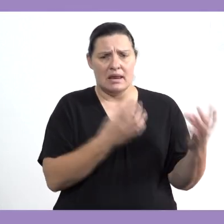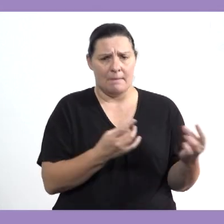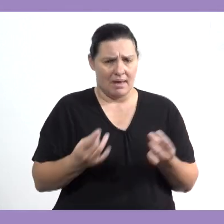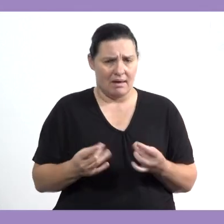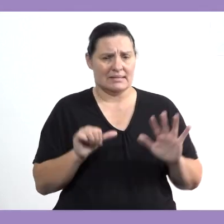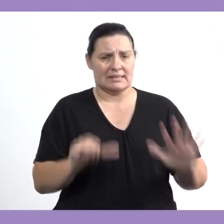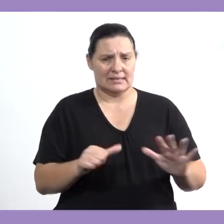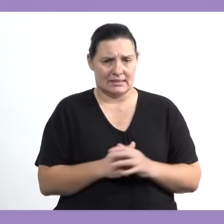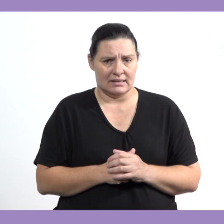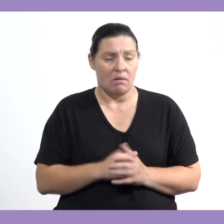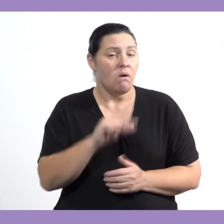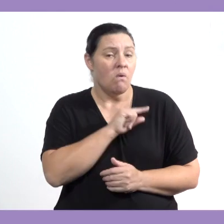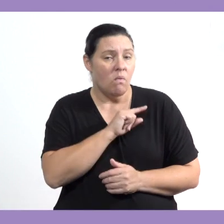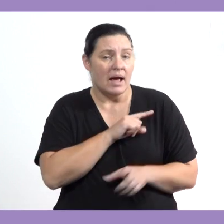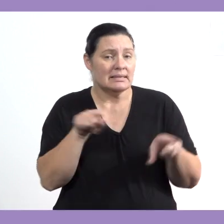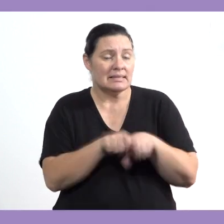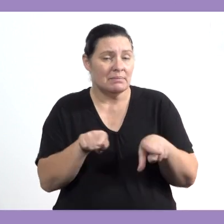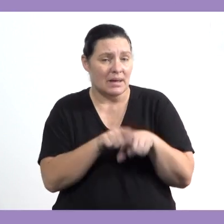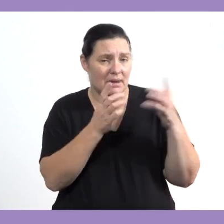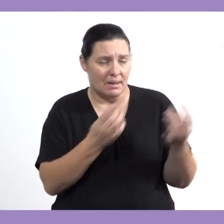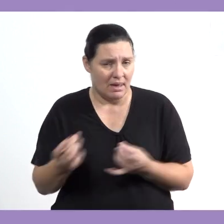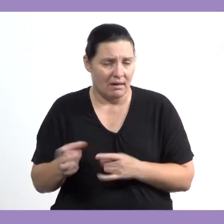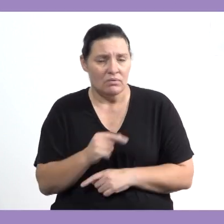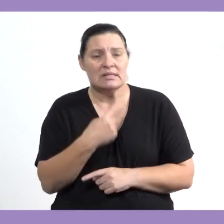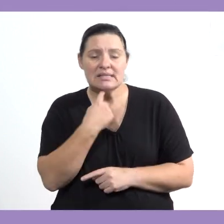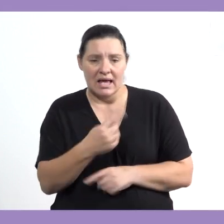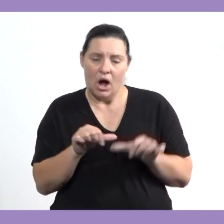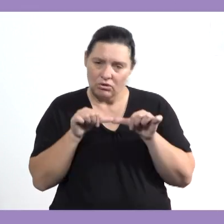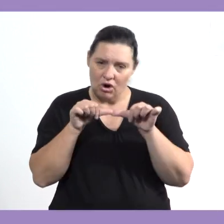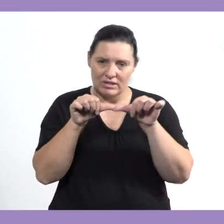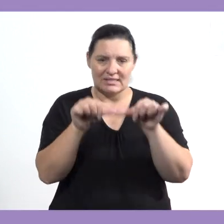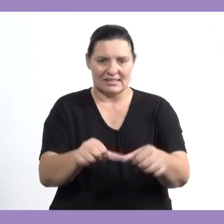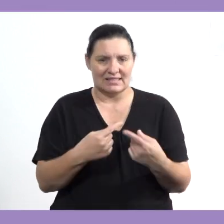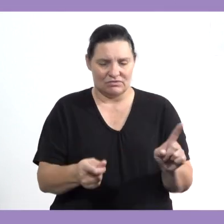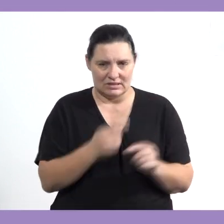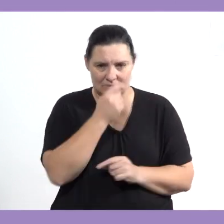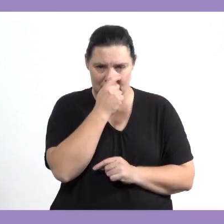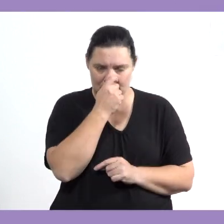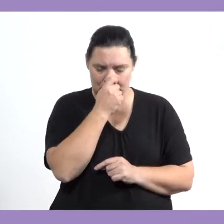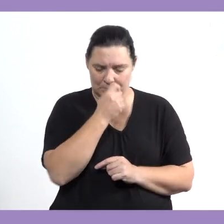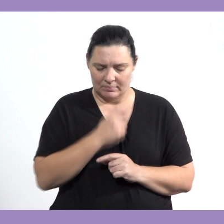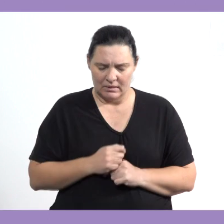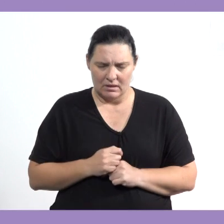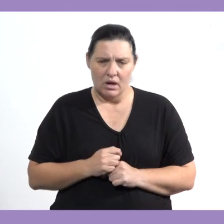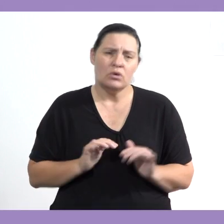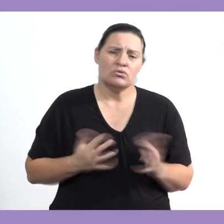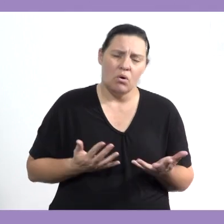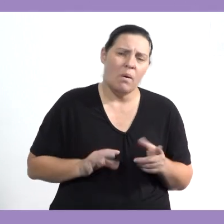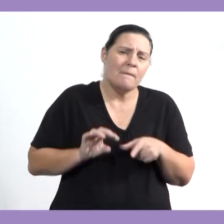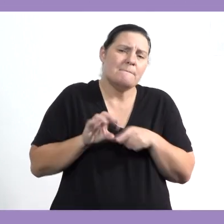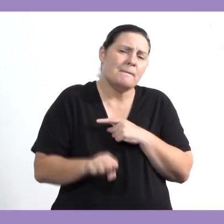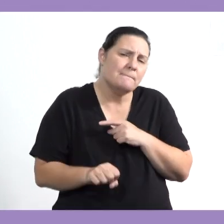these numbers is 6. And because it is the same number, we call this a constant difference. So how do we